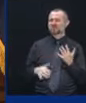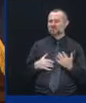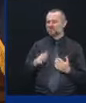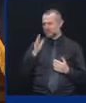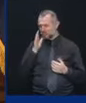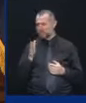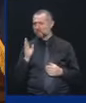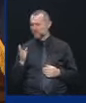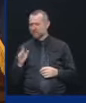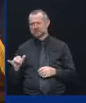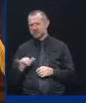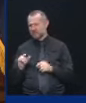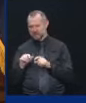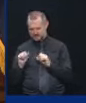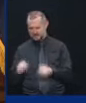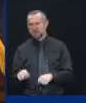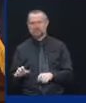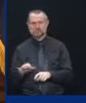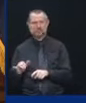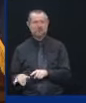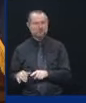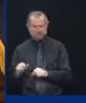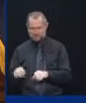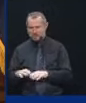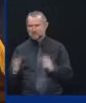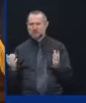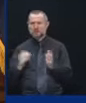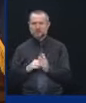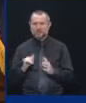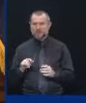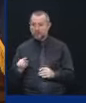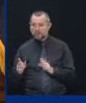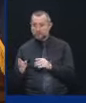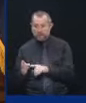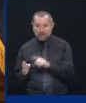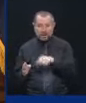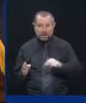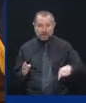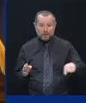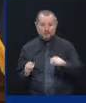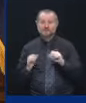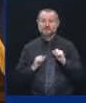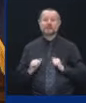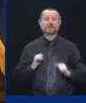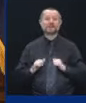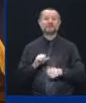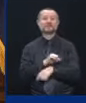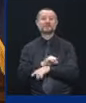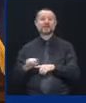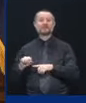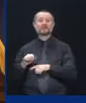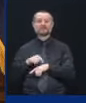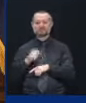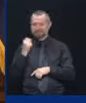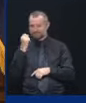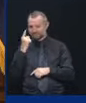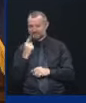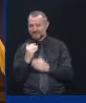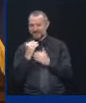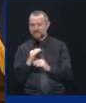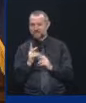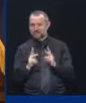can. You can open a Broadway stage with a set percentage of